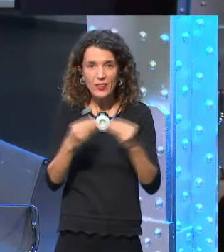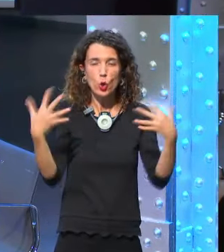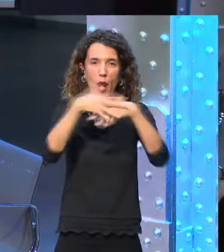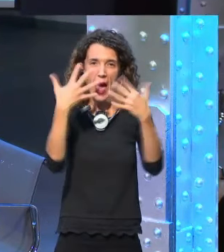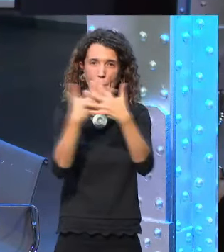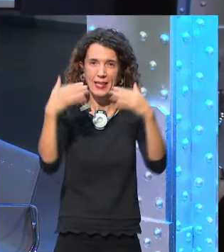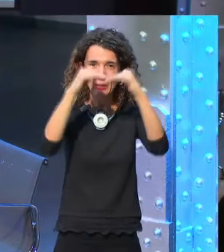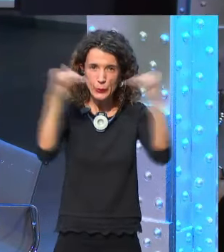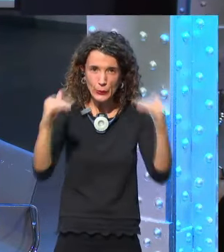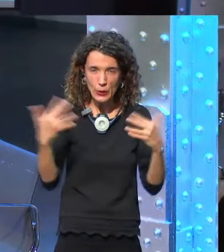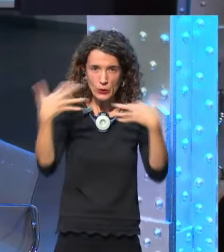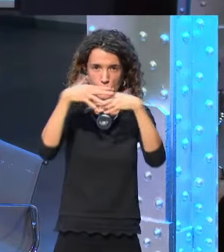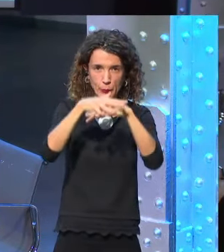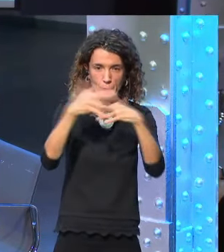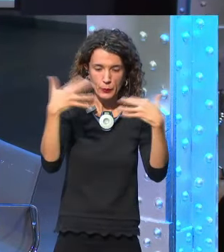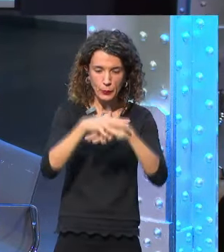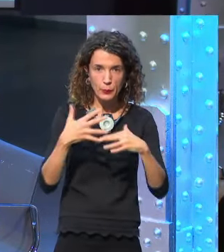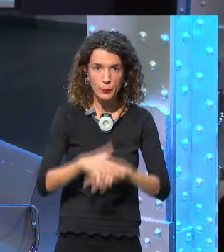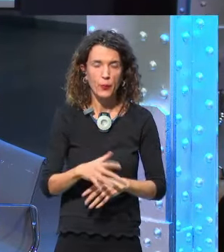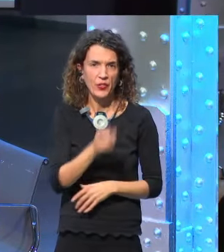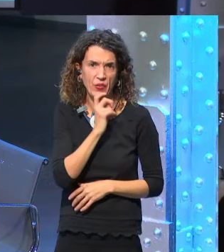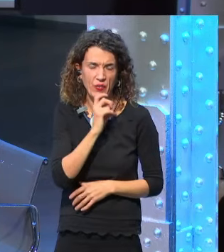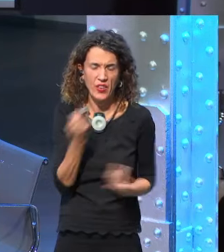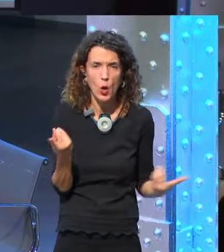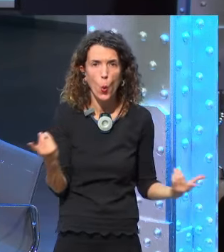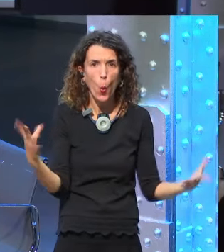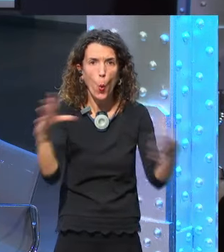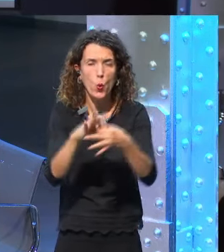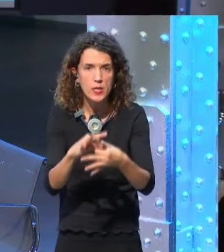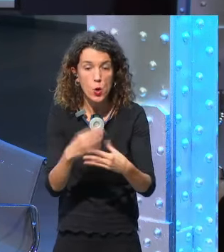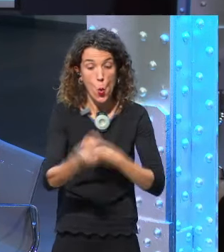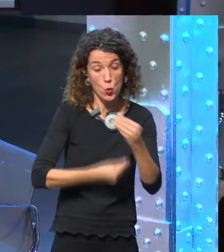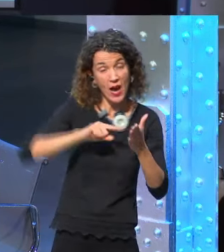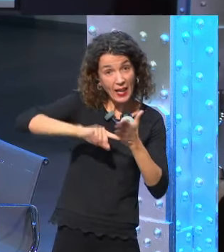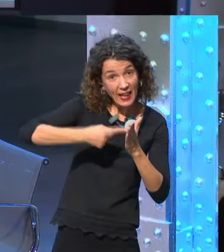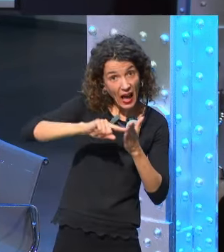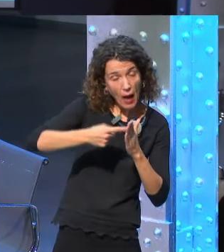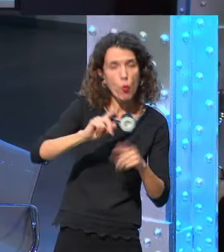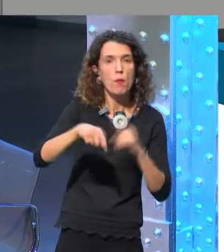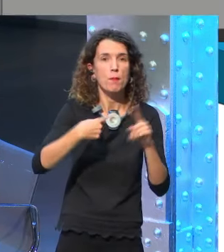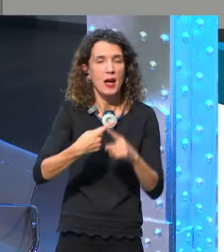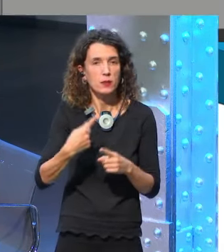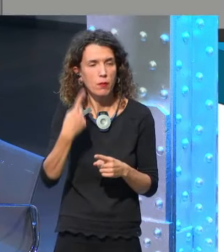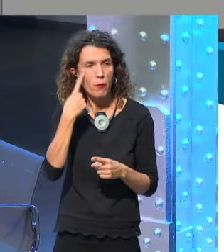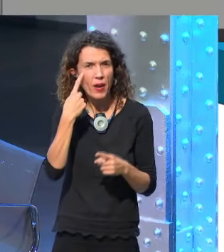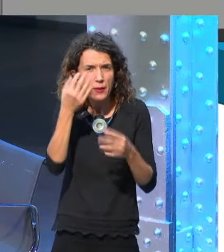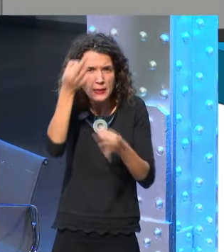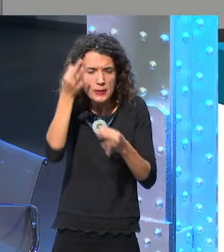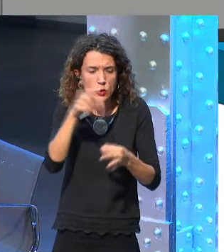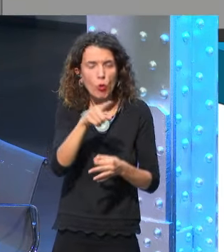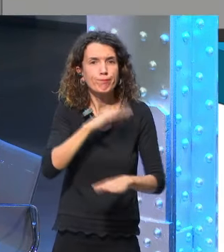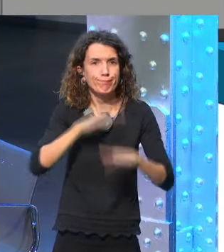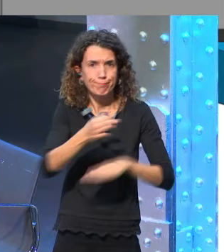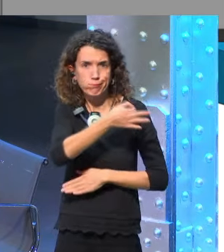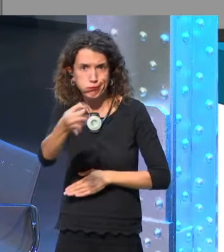in these nails and make sure that you have enough structural, you fulfill the structural requirements. At the same time, you don't hit another nail in